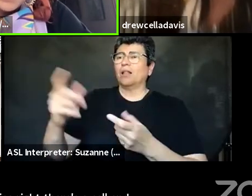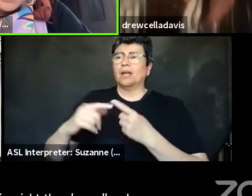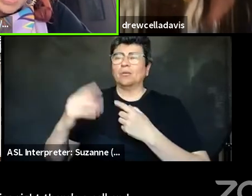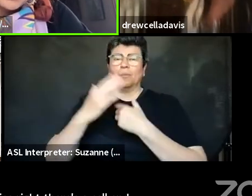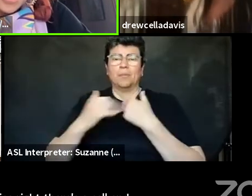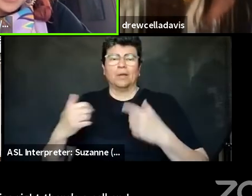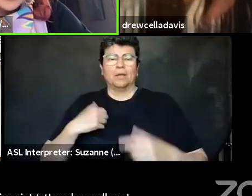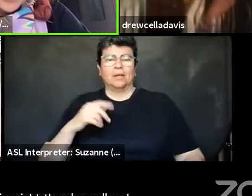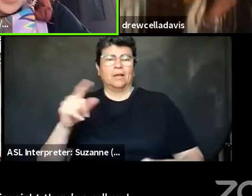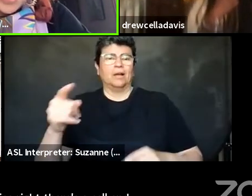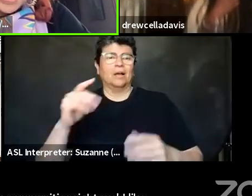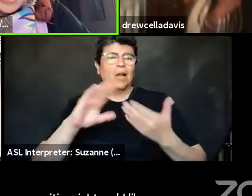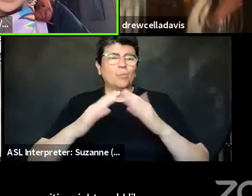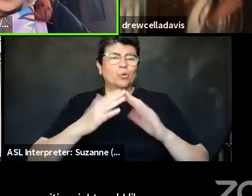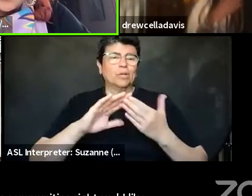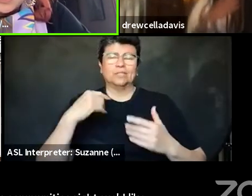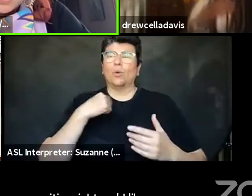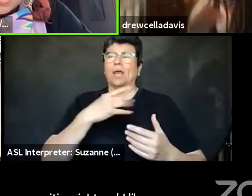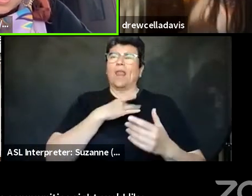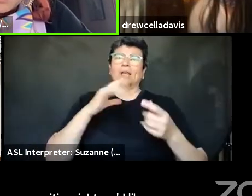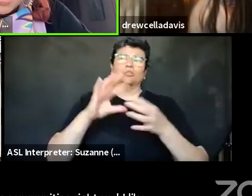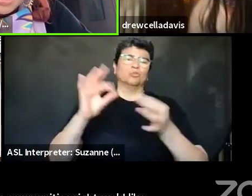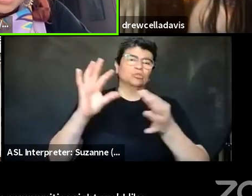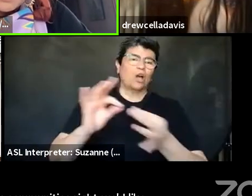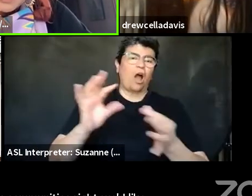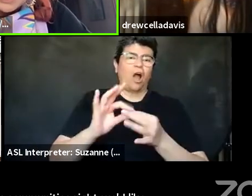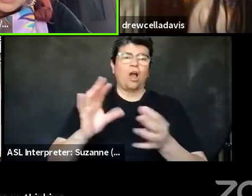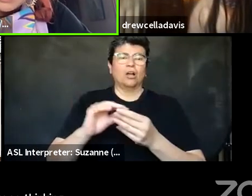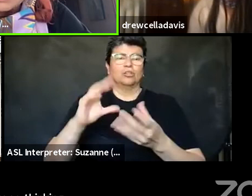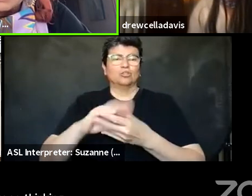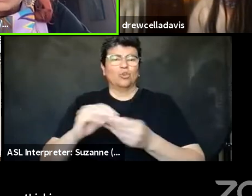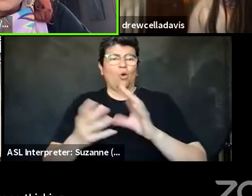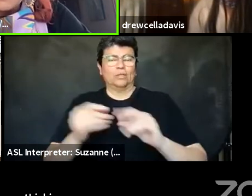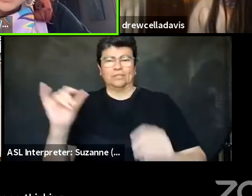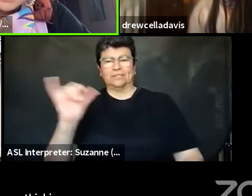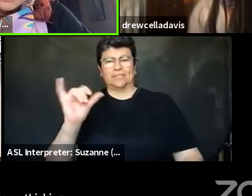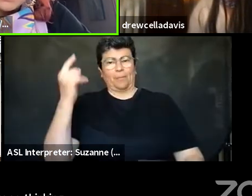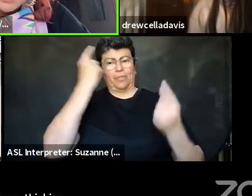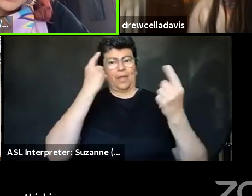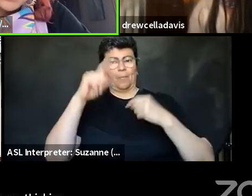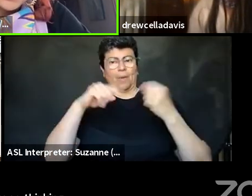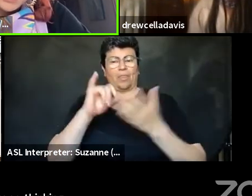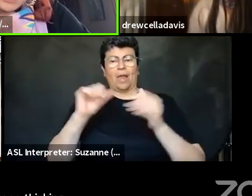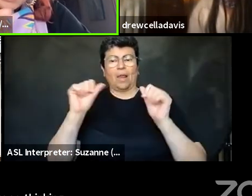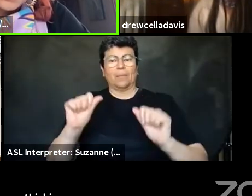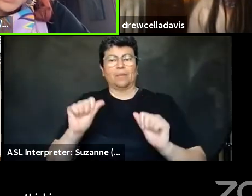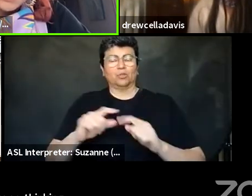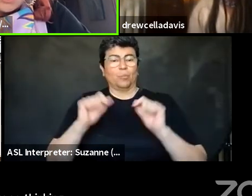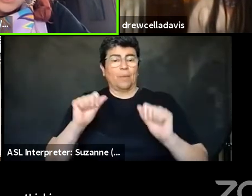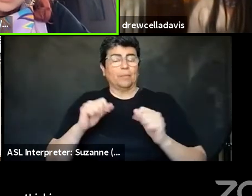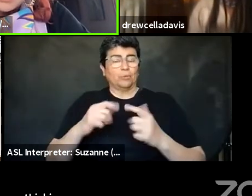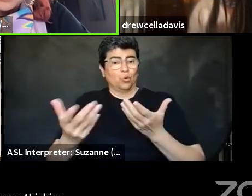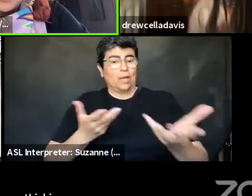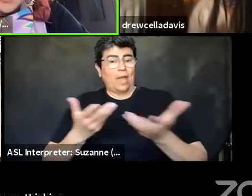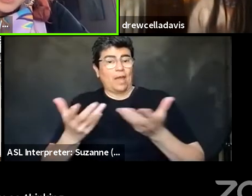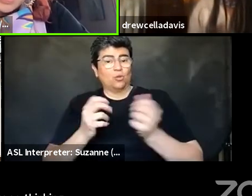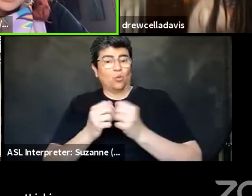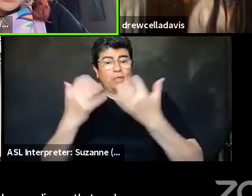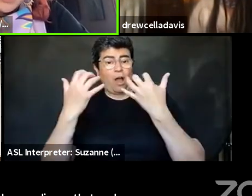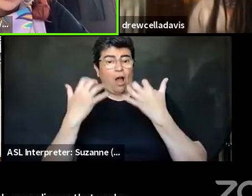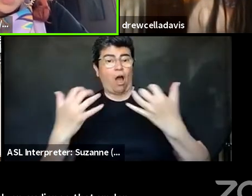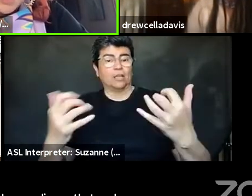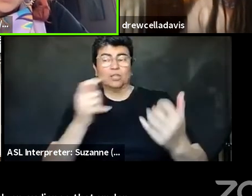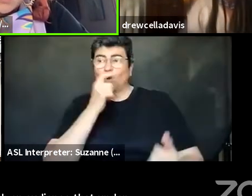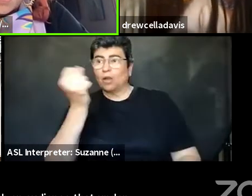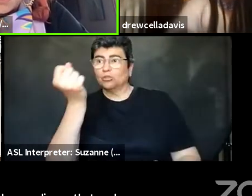communities, right, we'd like to talk stories. So thinking about this ability to be able to engage with an audience that